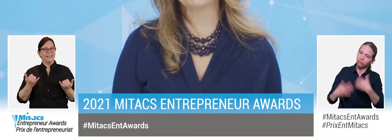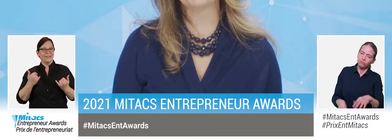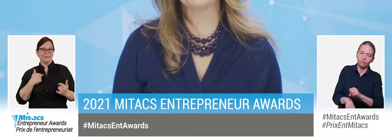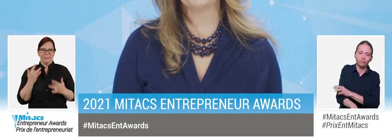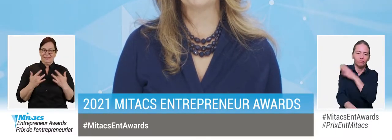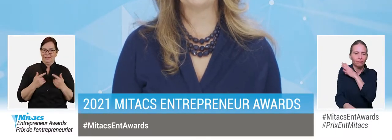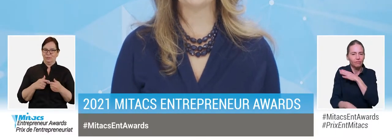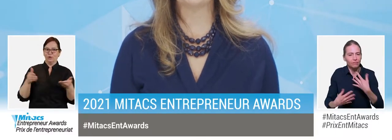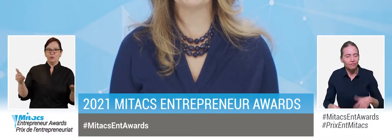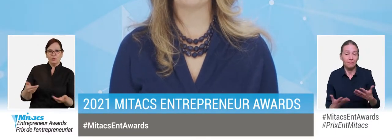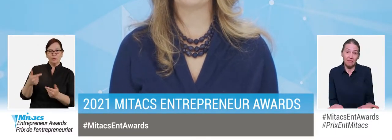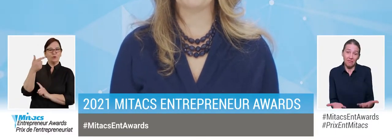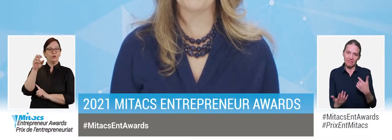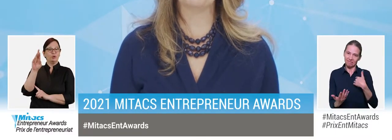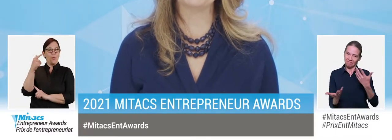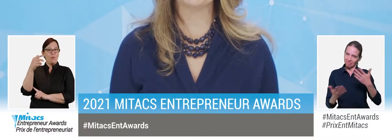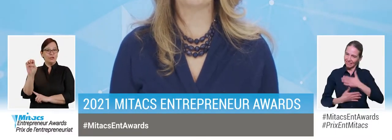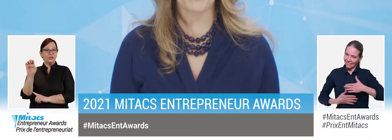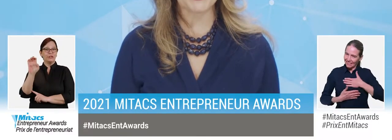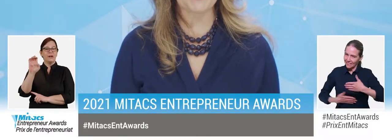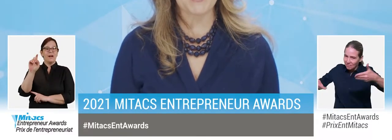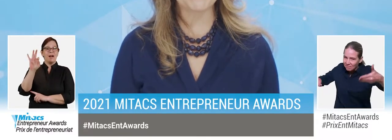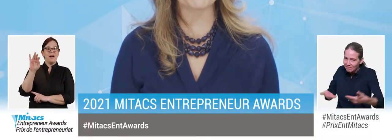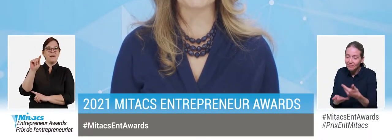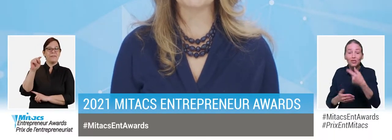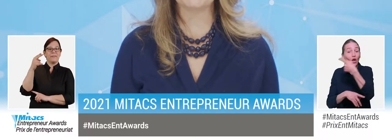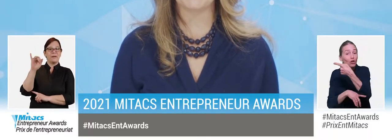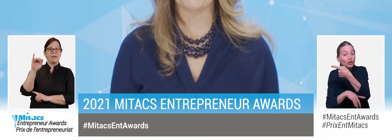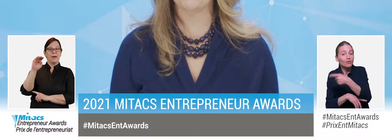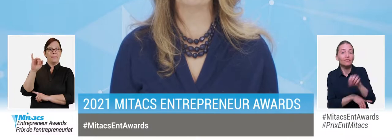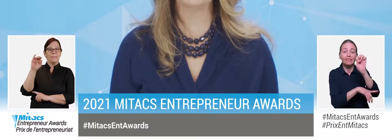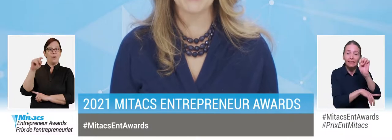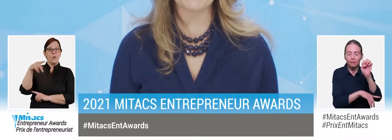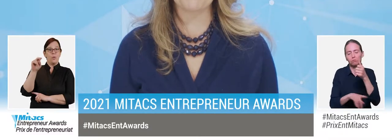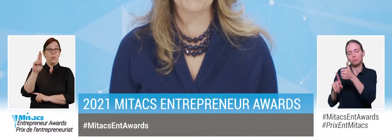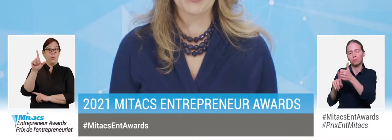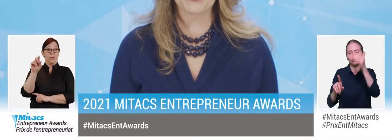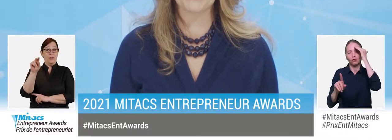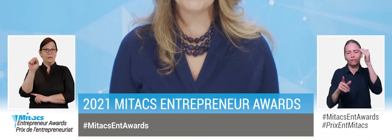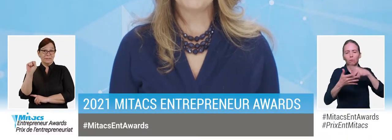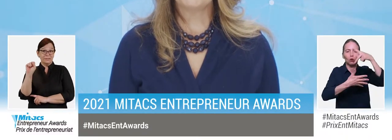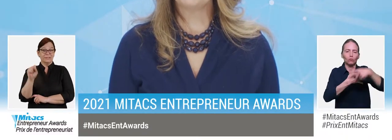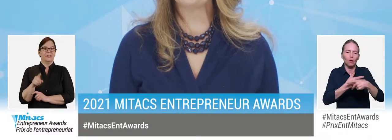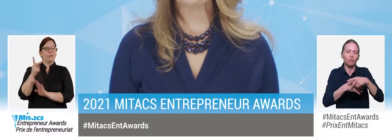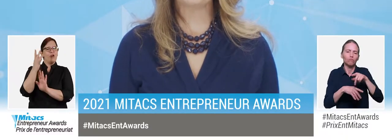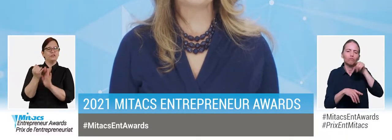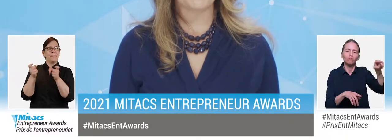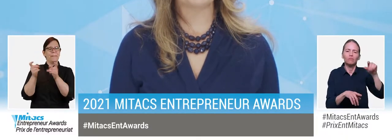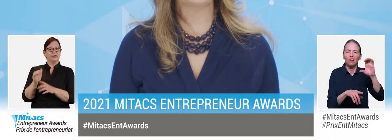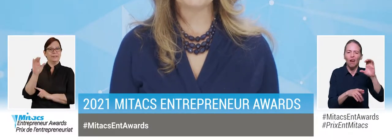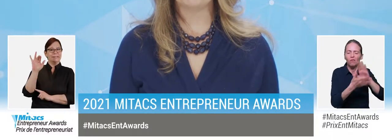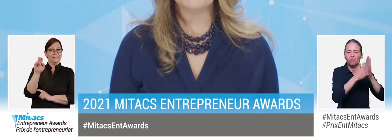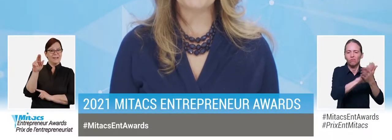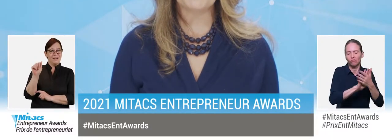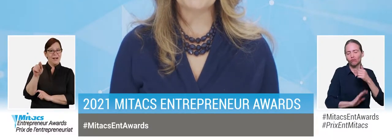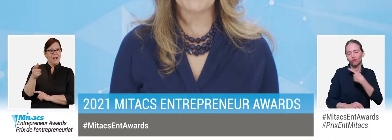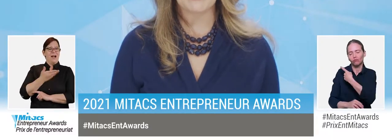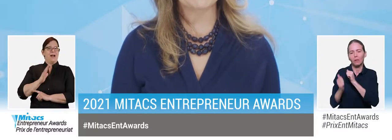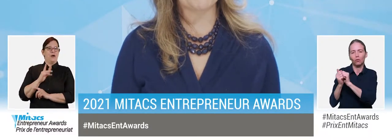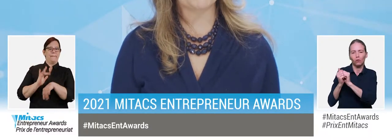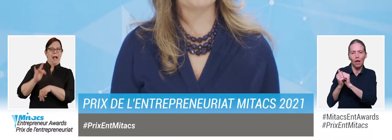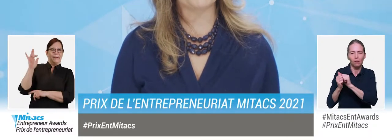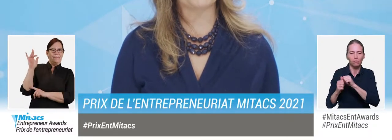pleased to introduce George Efthymiopoulos, Project Manager at Sienna, our Platinum Partner. George drives